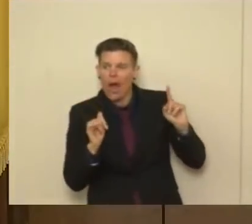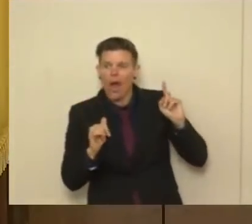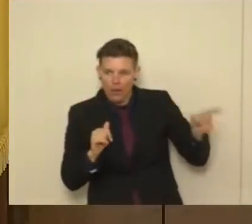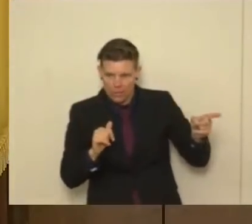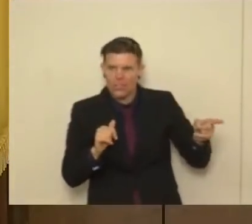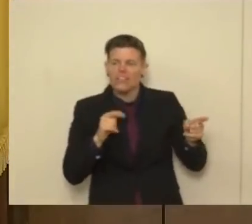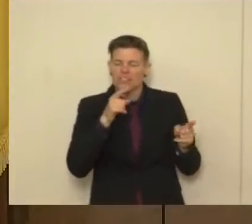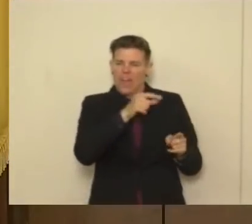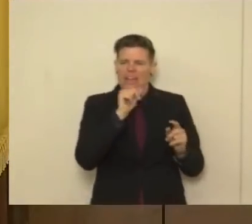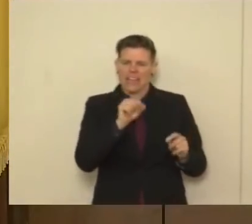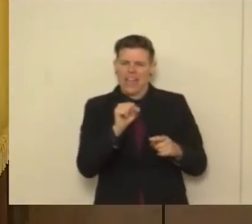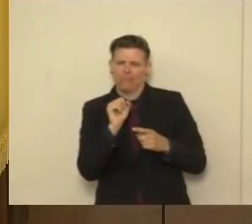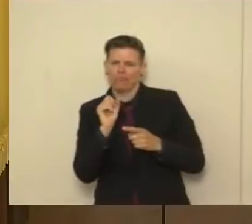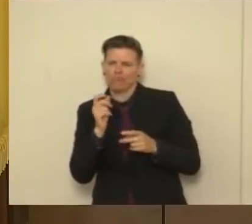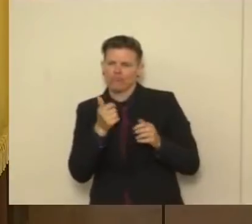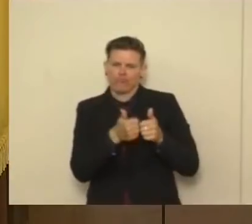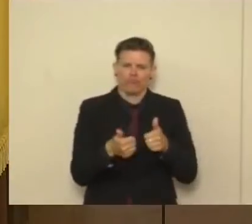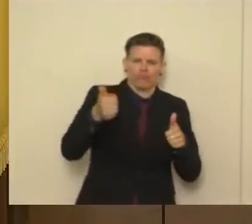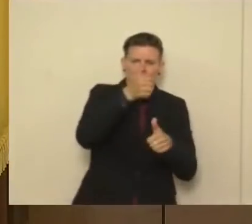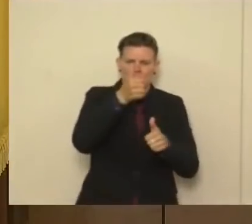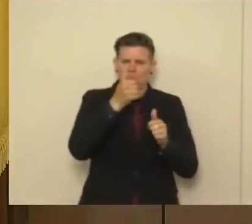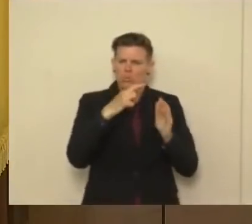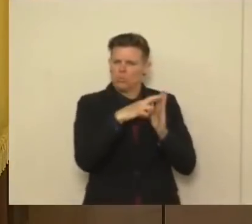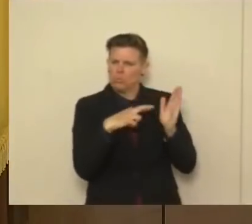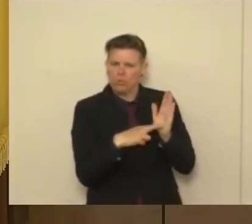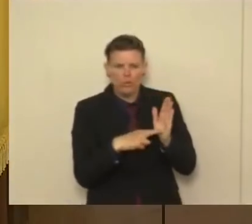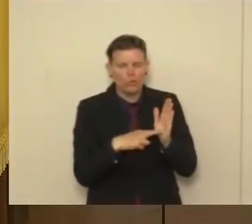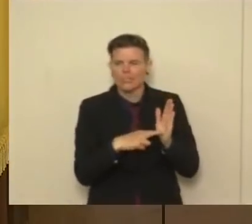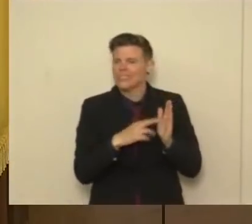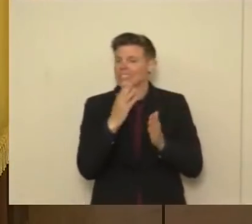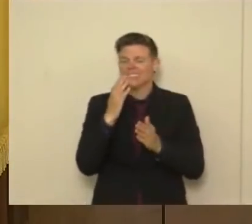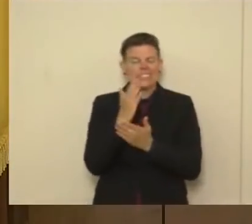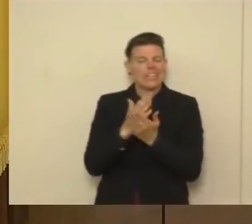of that. Some states you don't. That the county public health